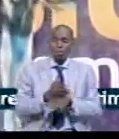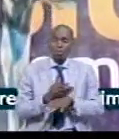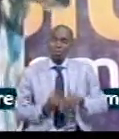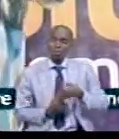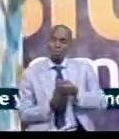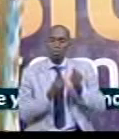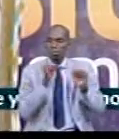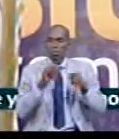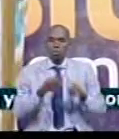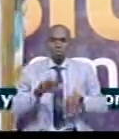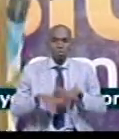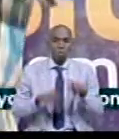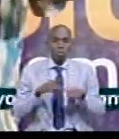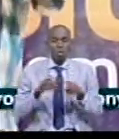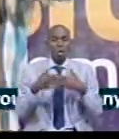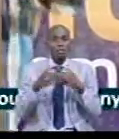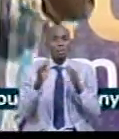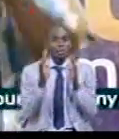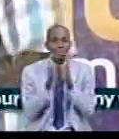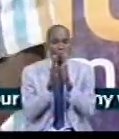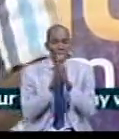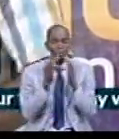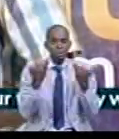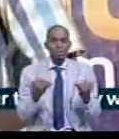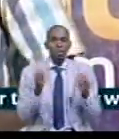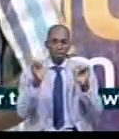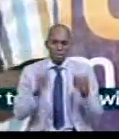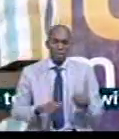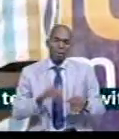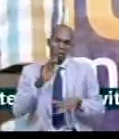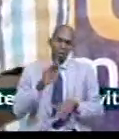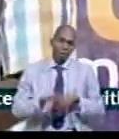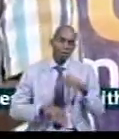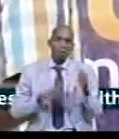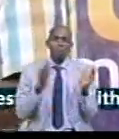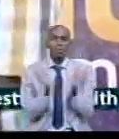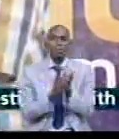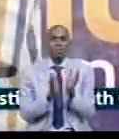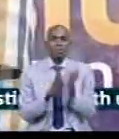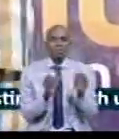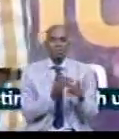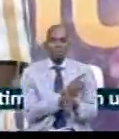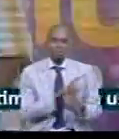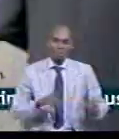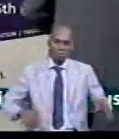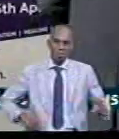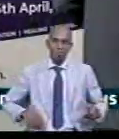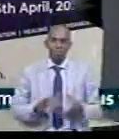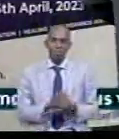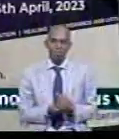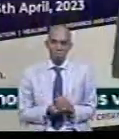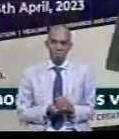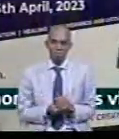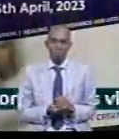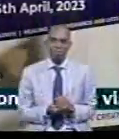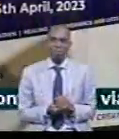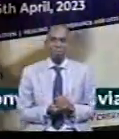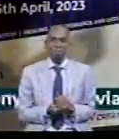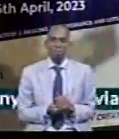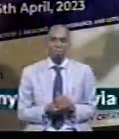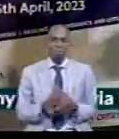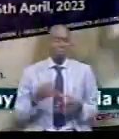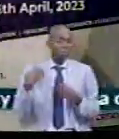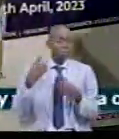prayed, he walked from the back there without the stick to the front here. Praise the Lord. To lead them. Please, can 2 years. You give a walk.